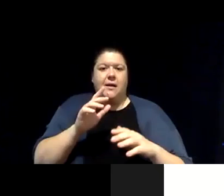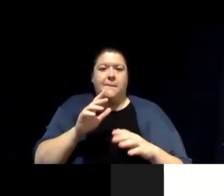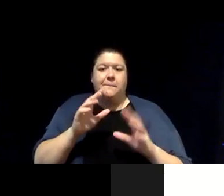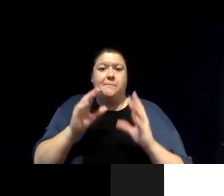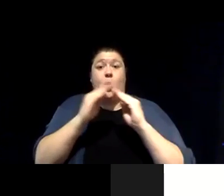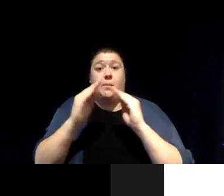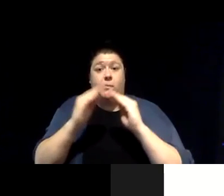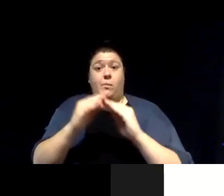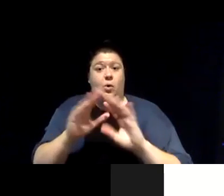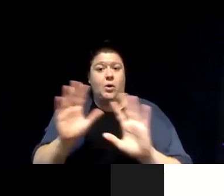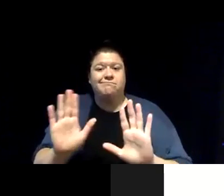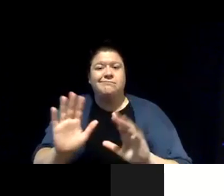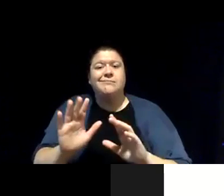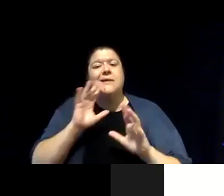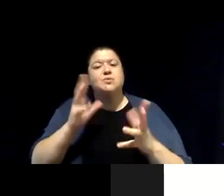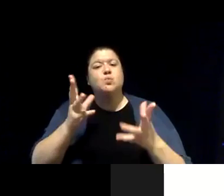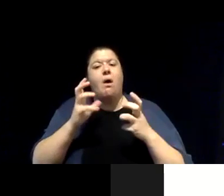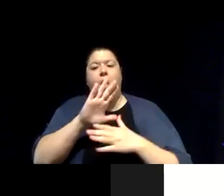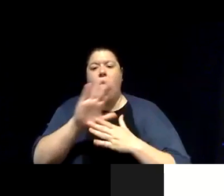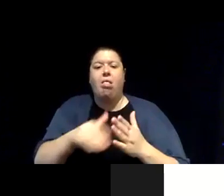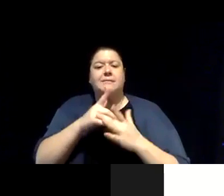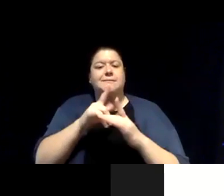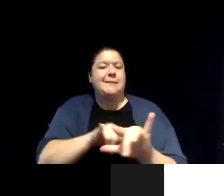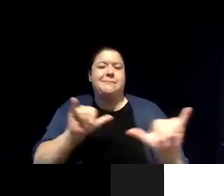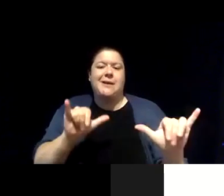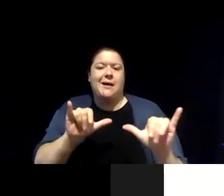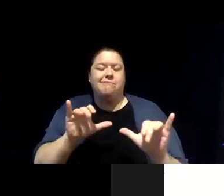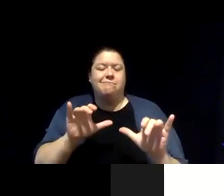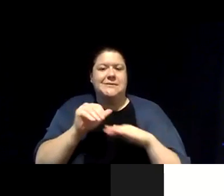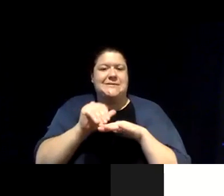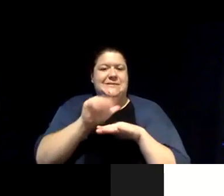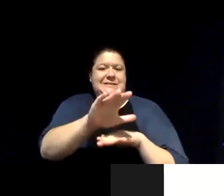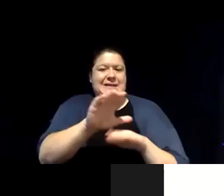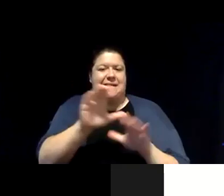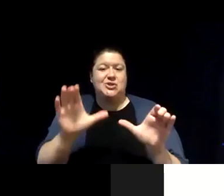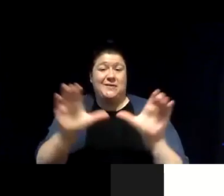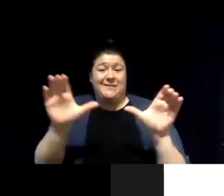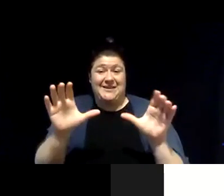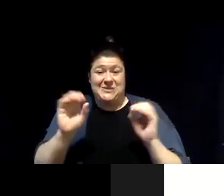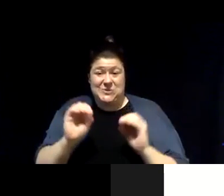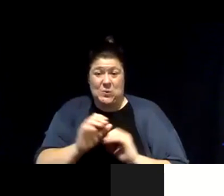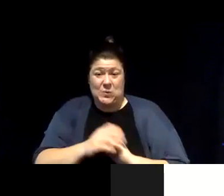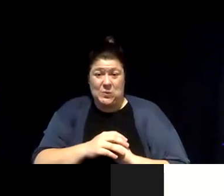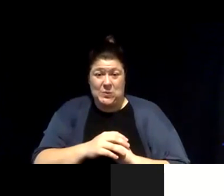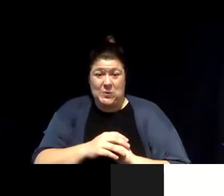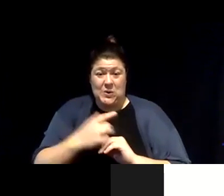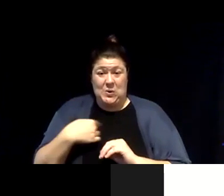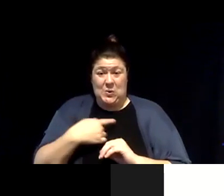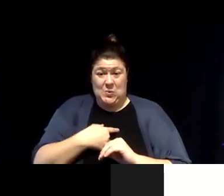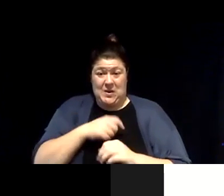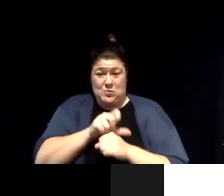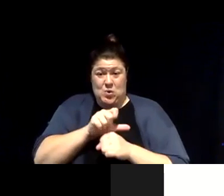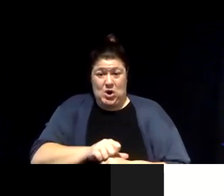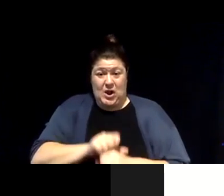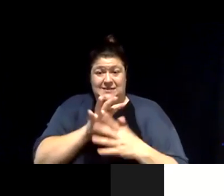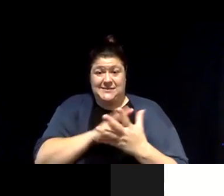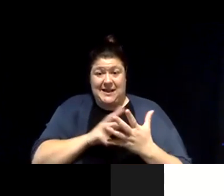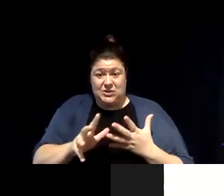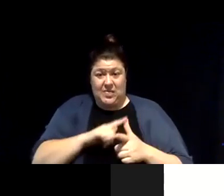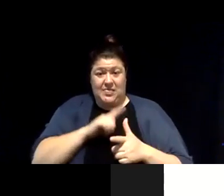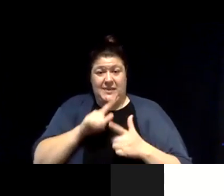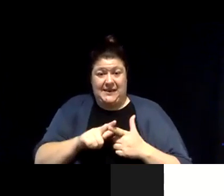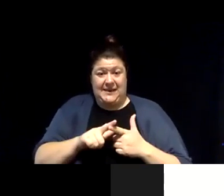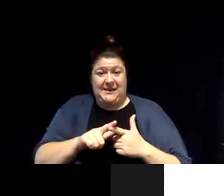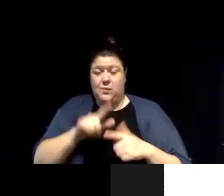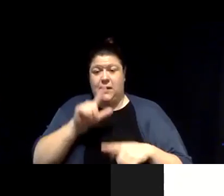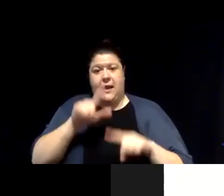certificates when he's moved on. So that's kind of the problem, is that we kind of work on a schedule and then we can't keep going